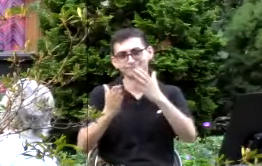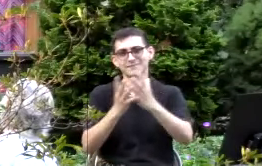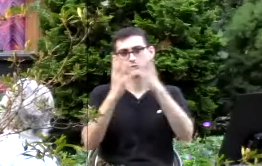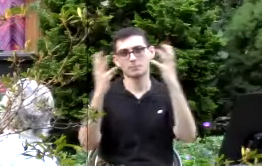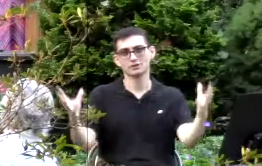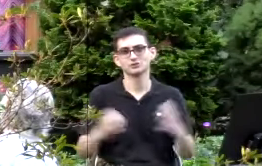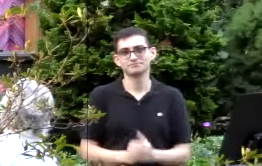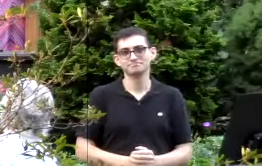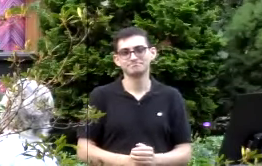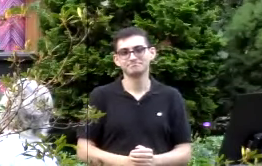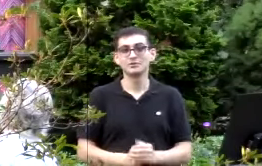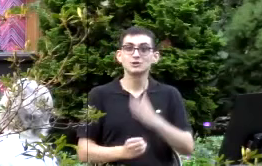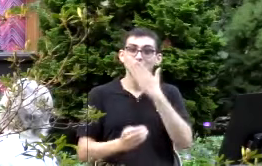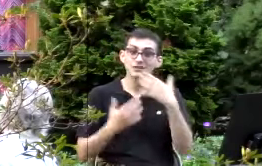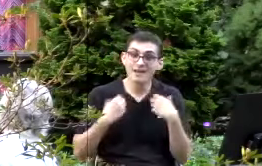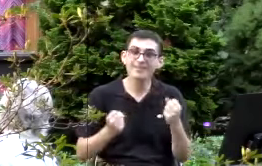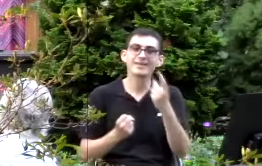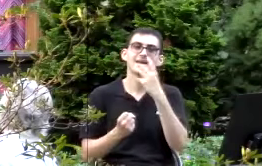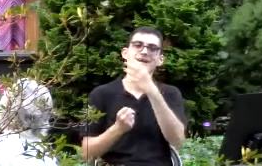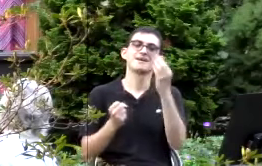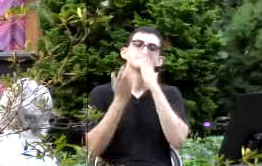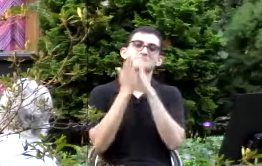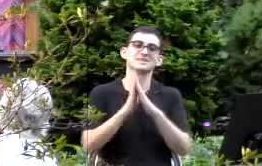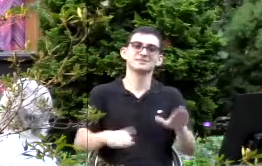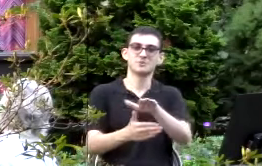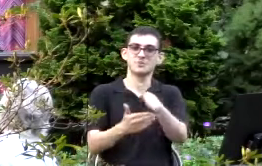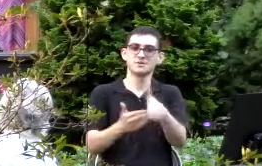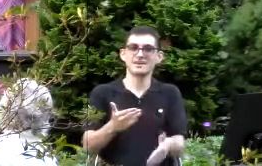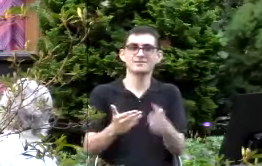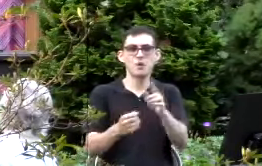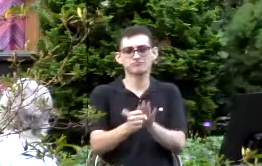Shalom, good health, and a peaceful weekend, and one that is filled with good,